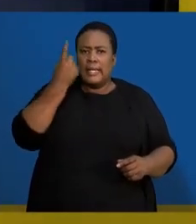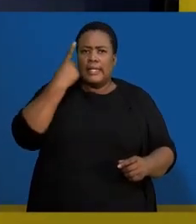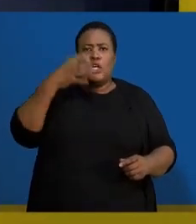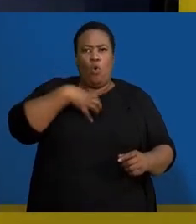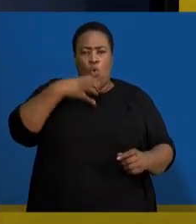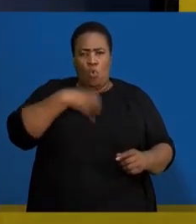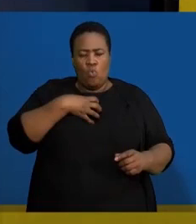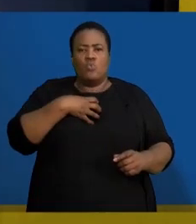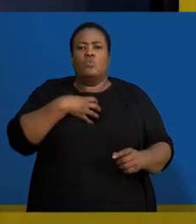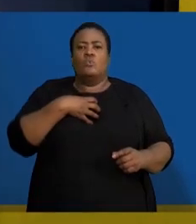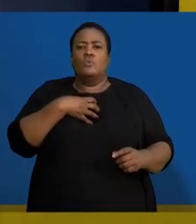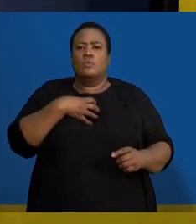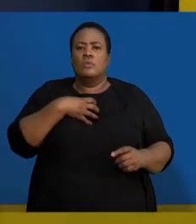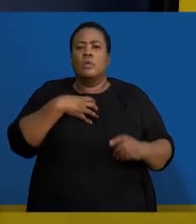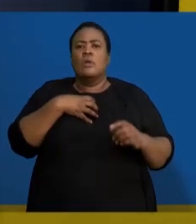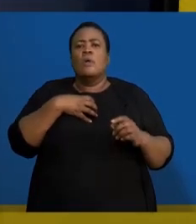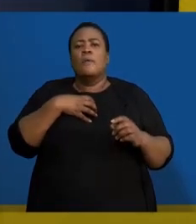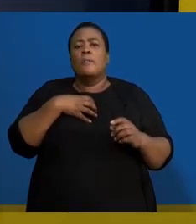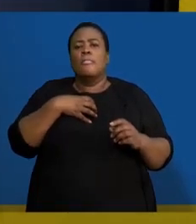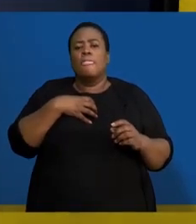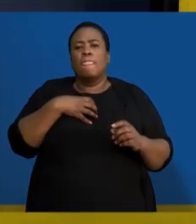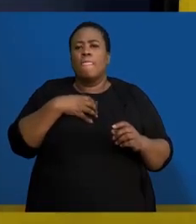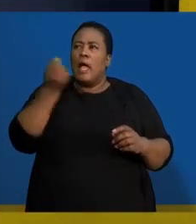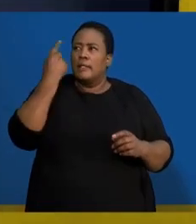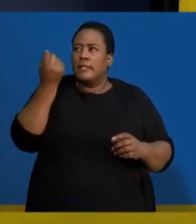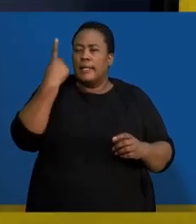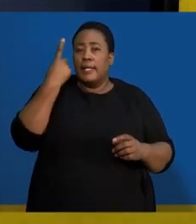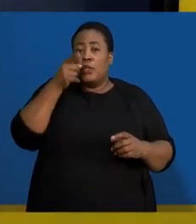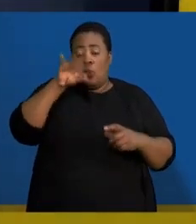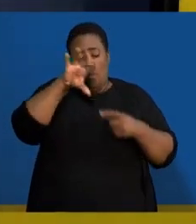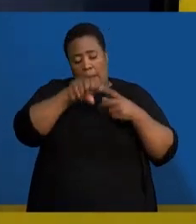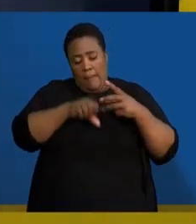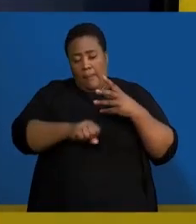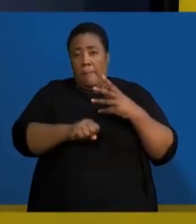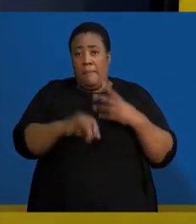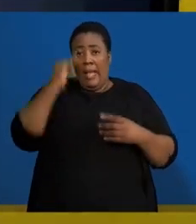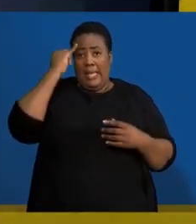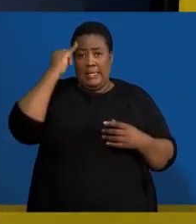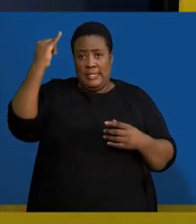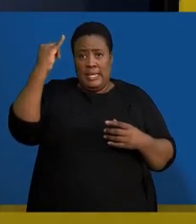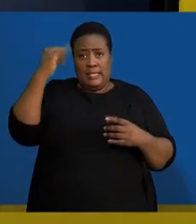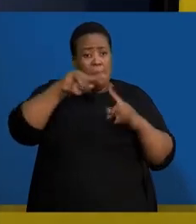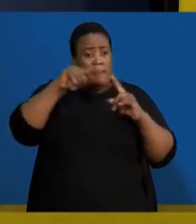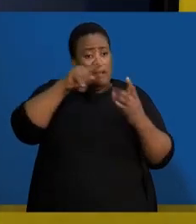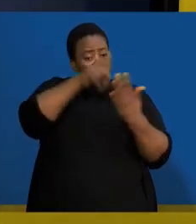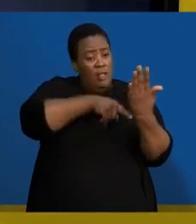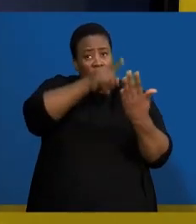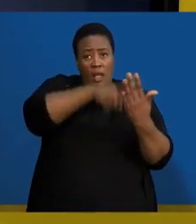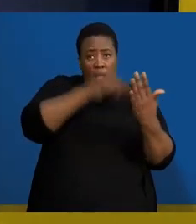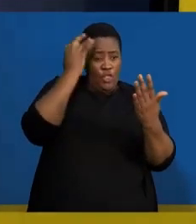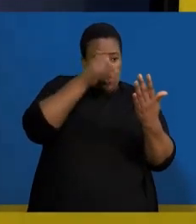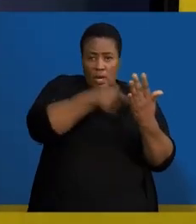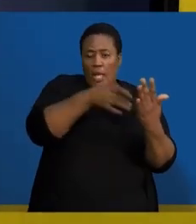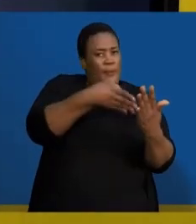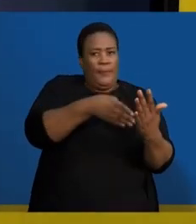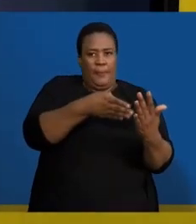after reading the entire source. What you will find is that these key ideas are not contained in the actual source. Okay, you have to come up